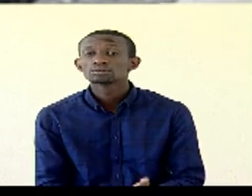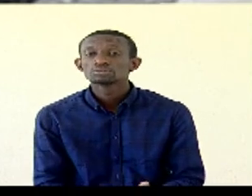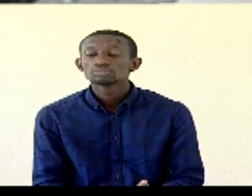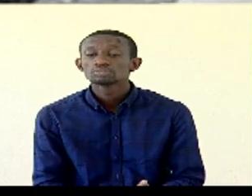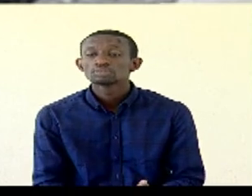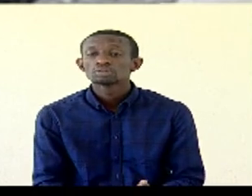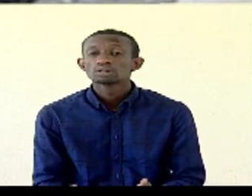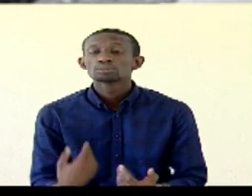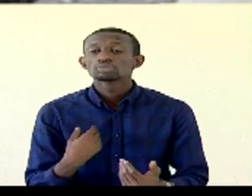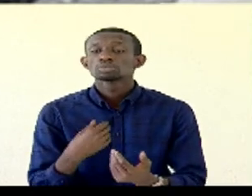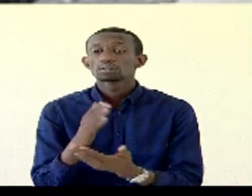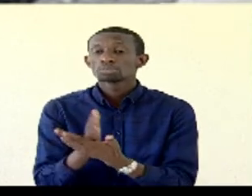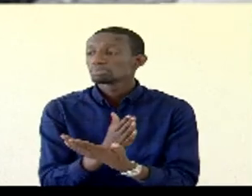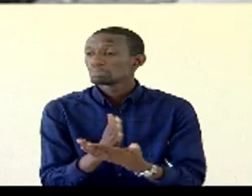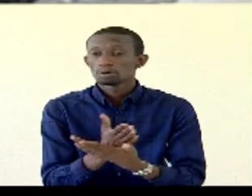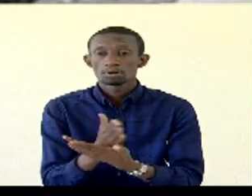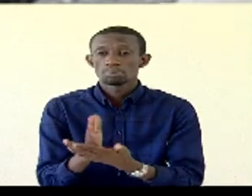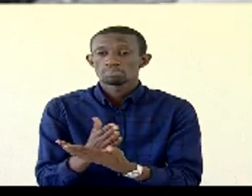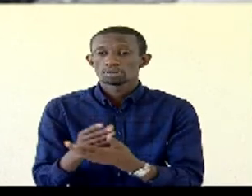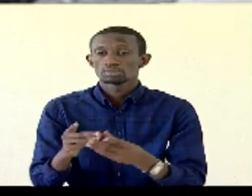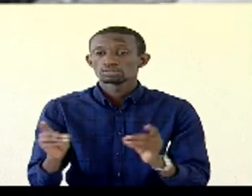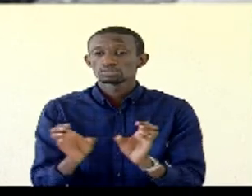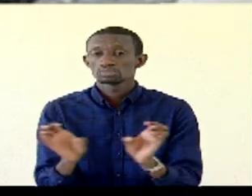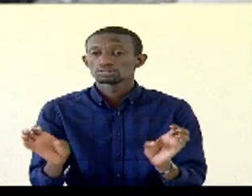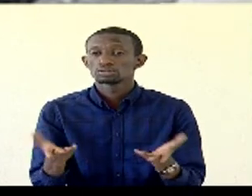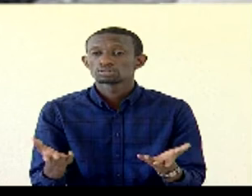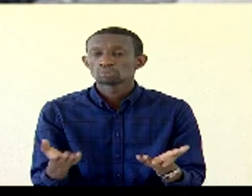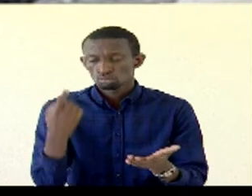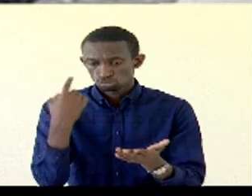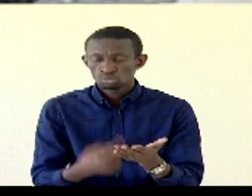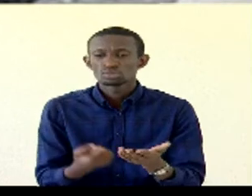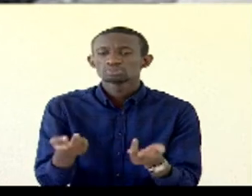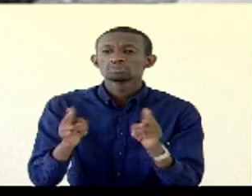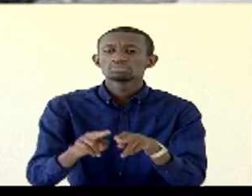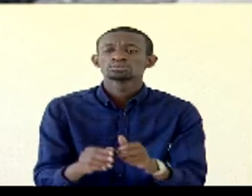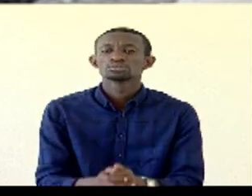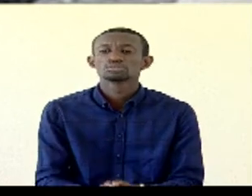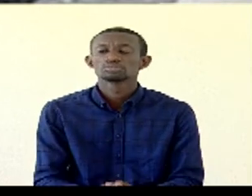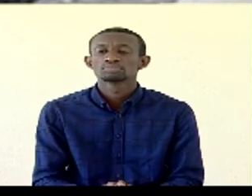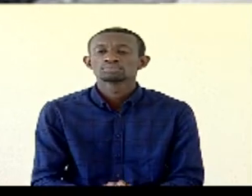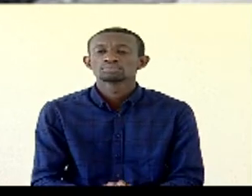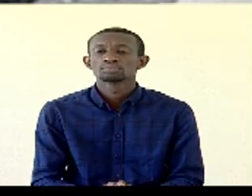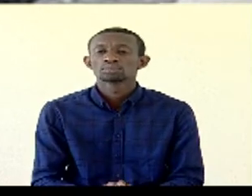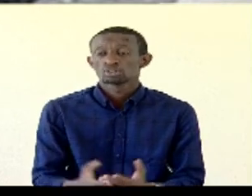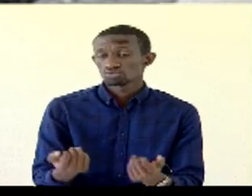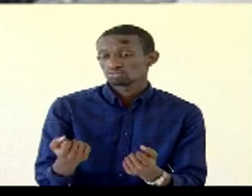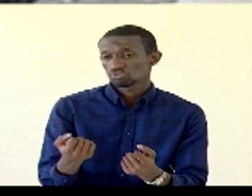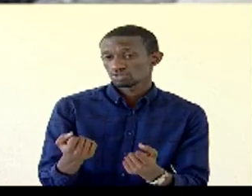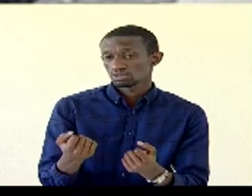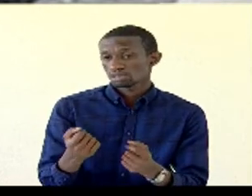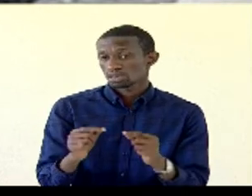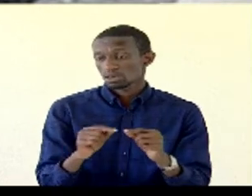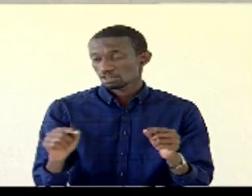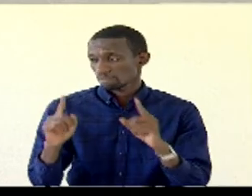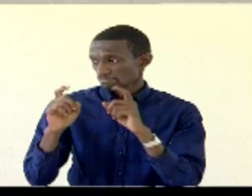Do we divide in the same way as plants do? When exactly does this take place? So we have that thin line, that gray